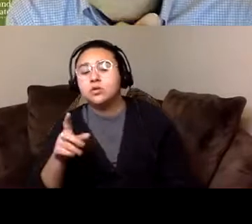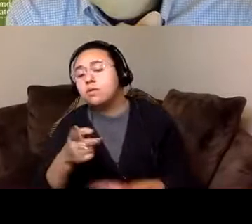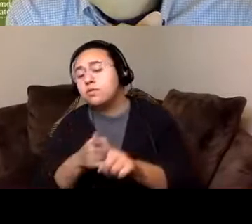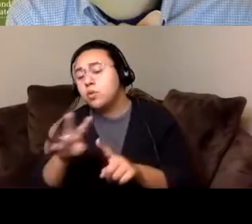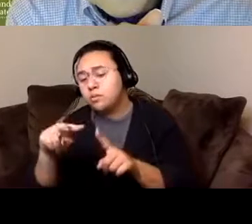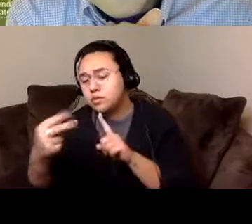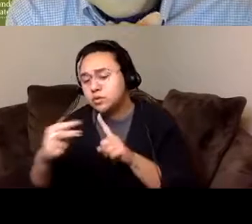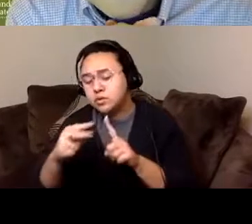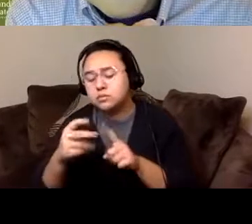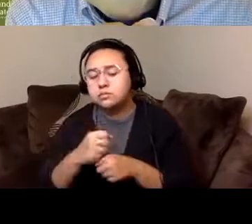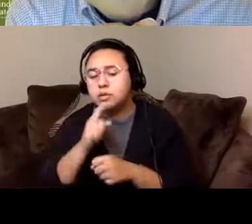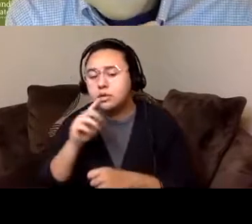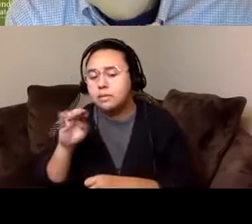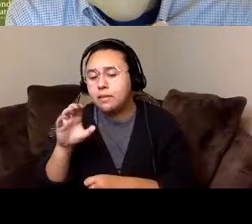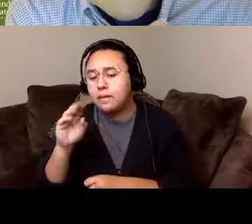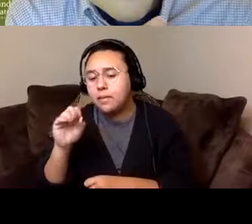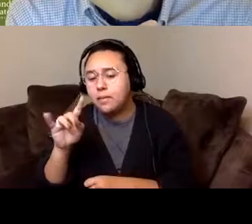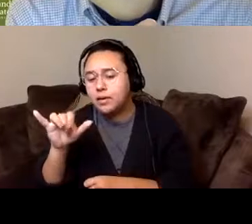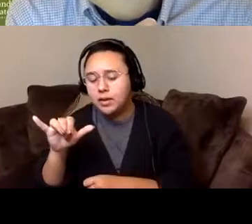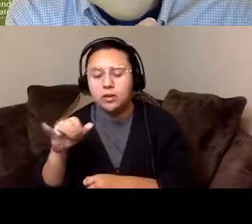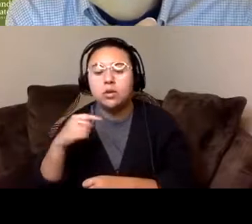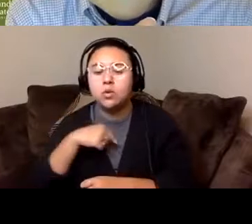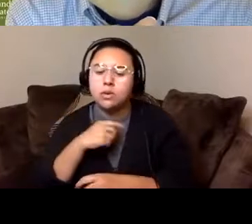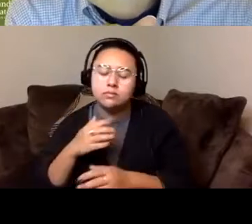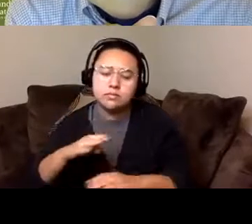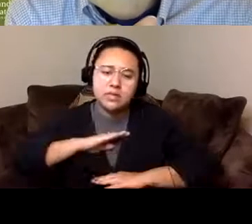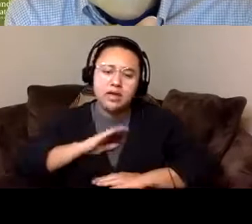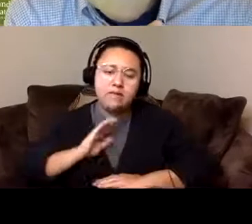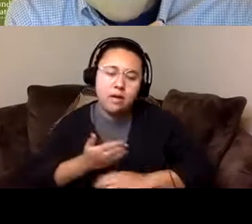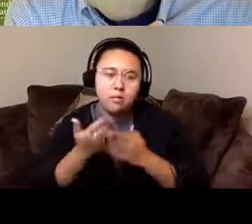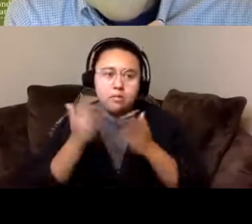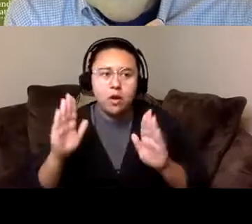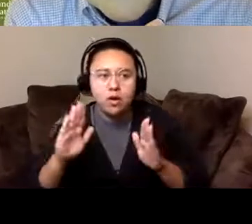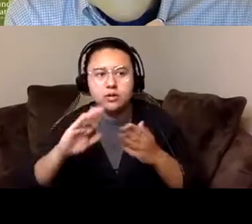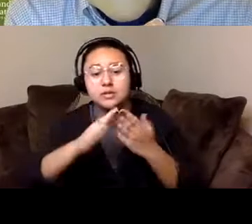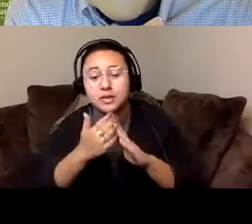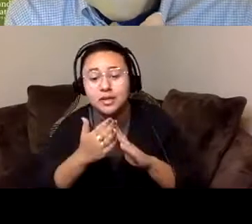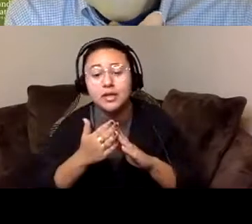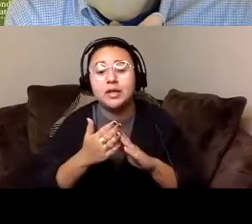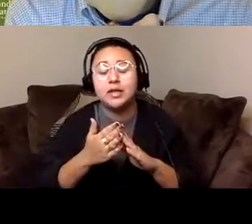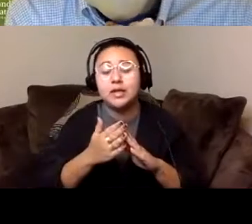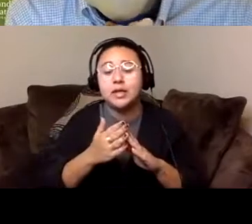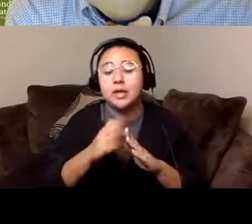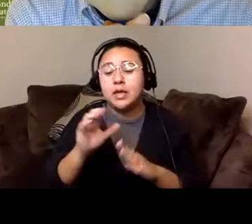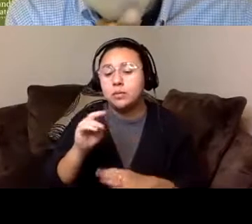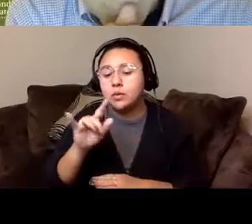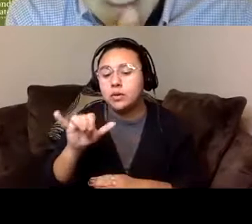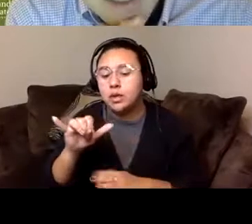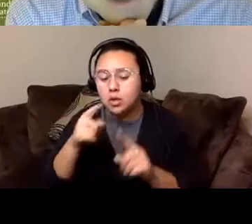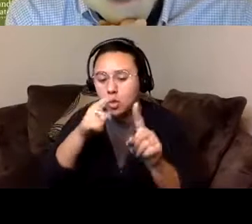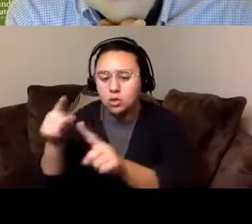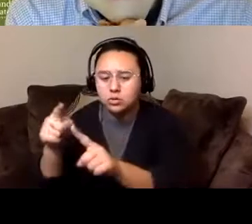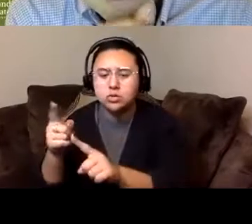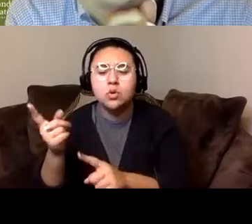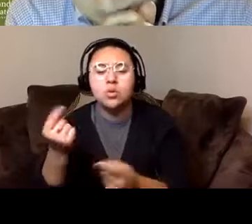micromobility helps us meet our broader city and community goals? And I guess where do we see some of the interesting